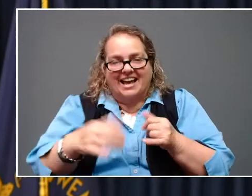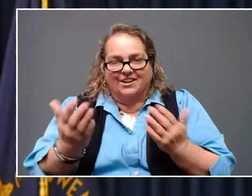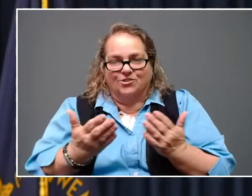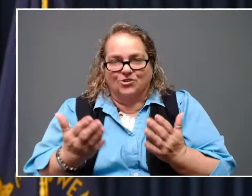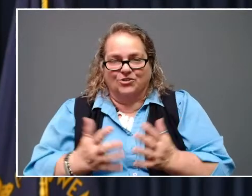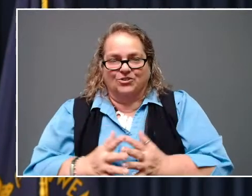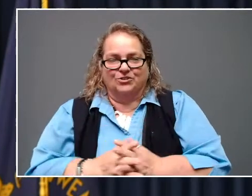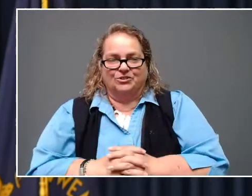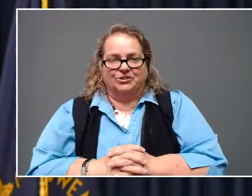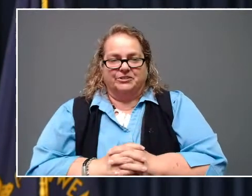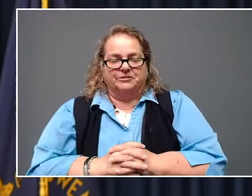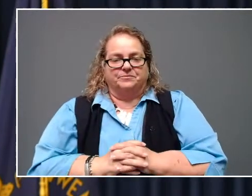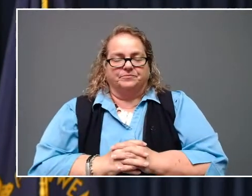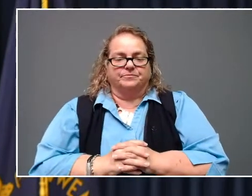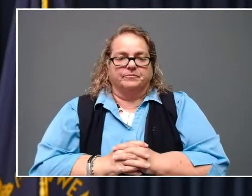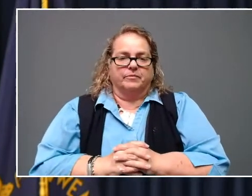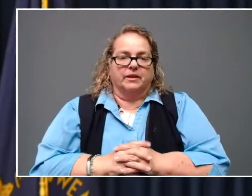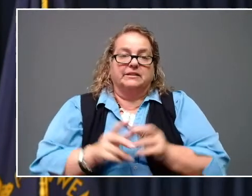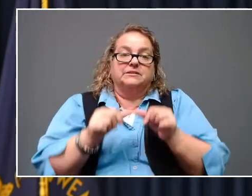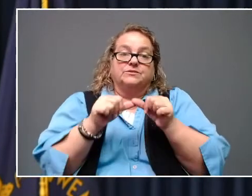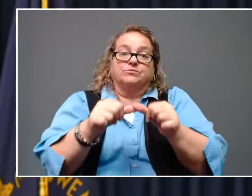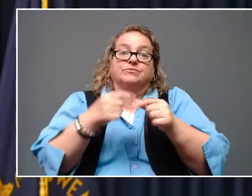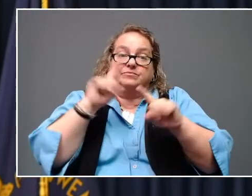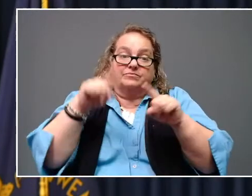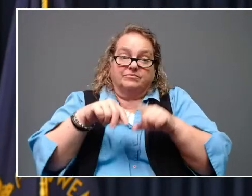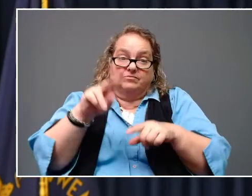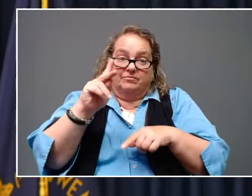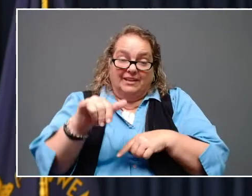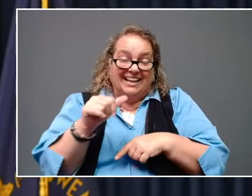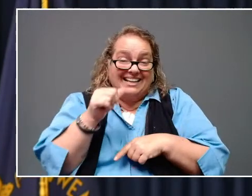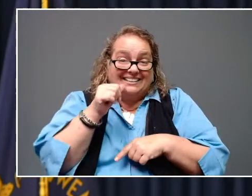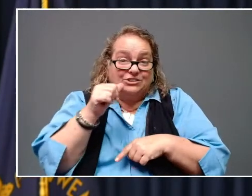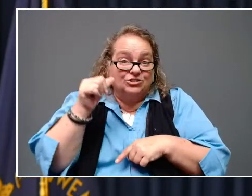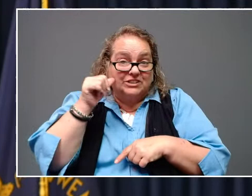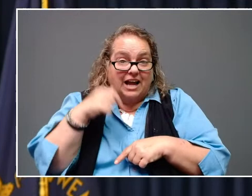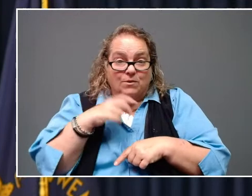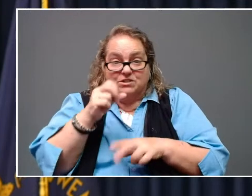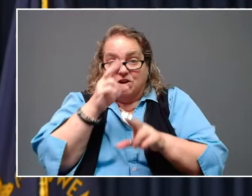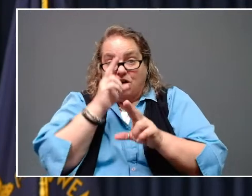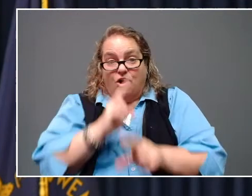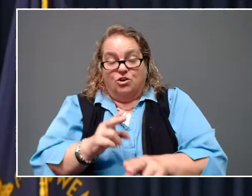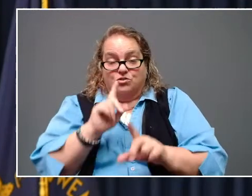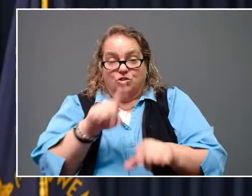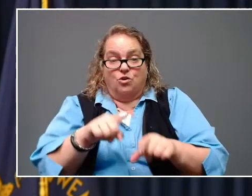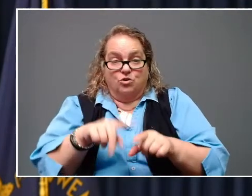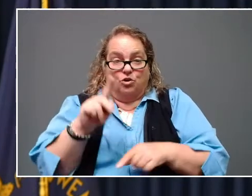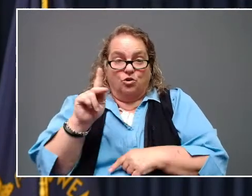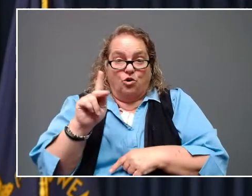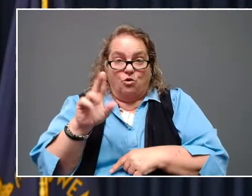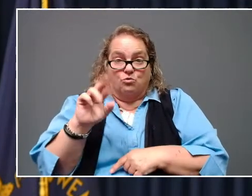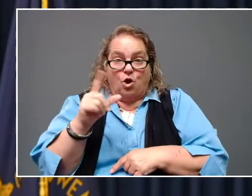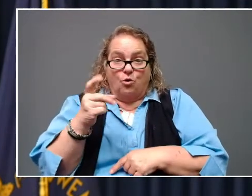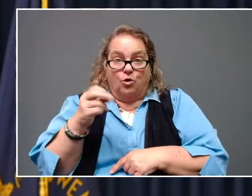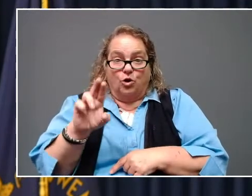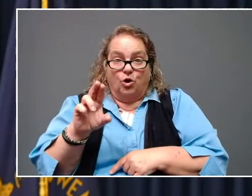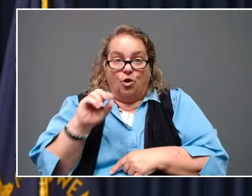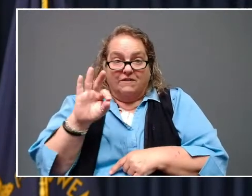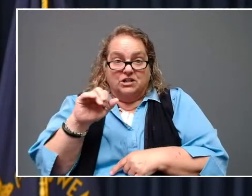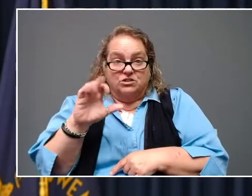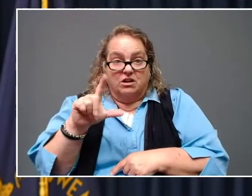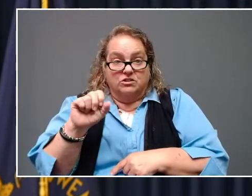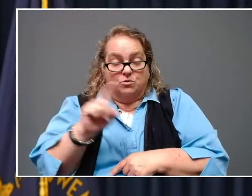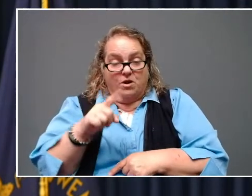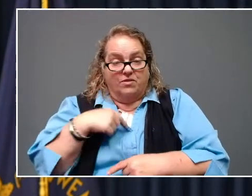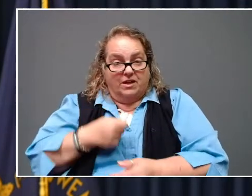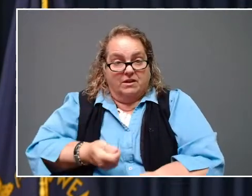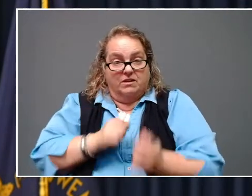Speaking of continued success in Kentucky, just yesterday, I was honored to join Kroger officials in Oldham County, where we broke ground on its newest